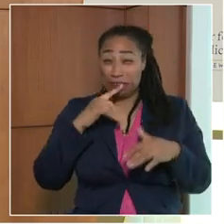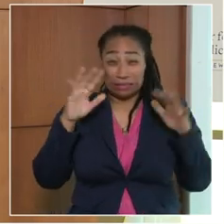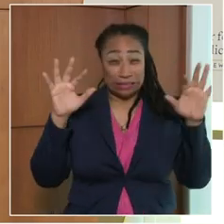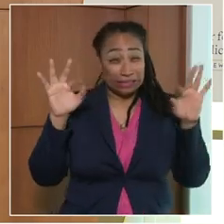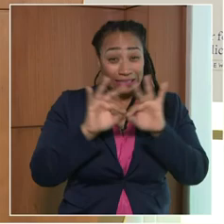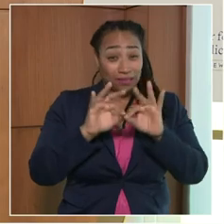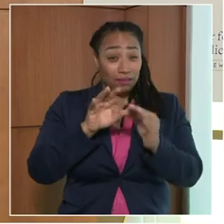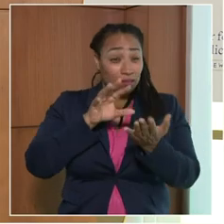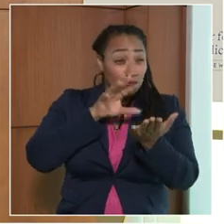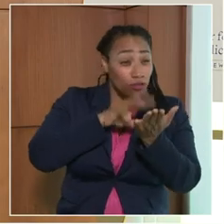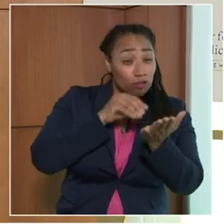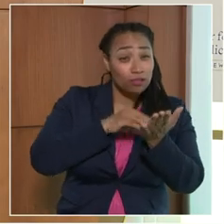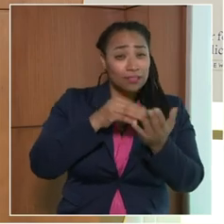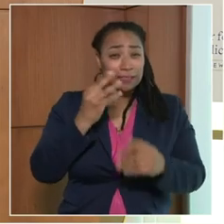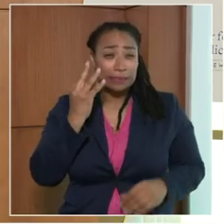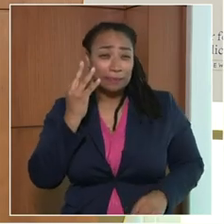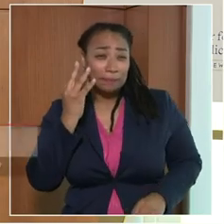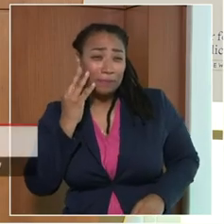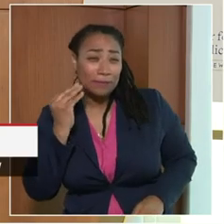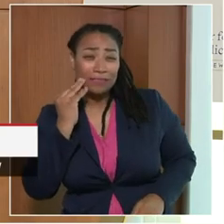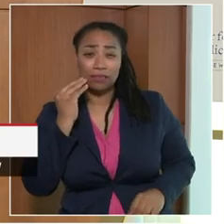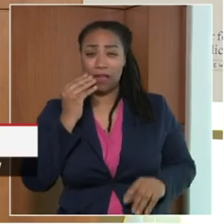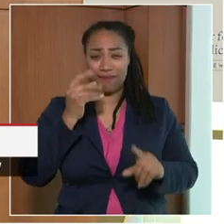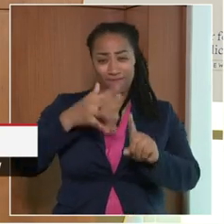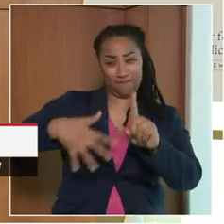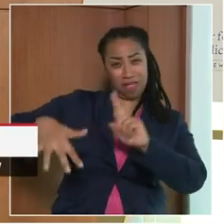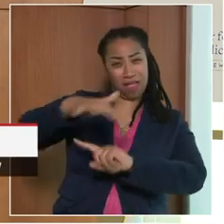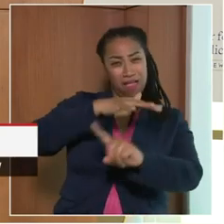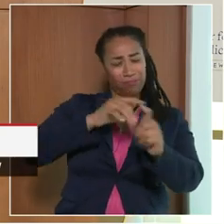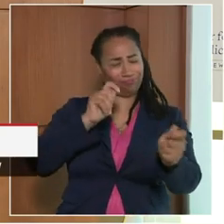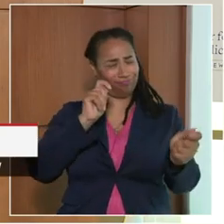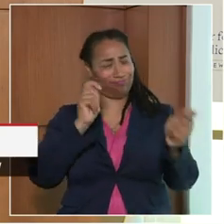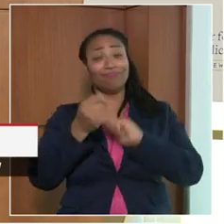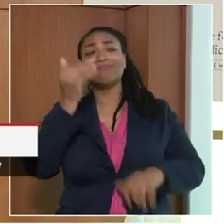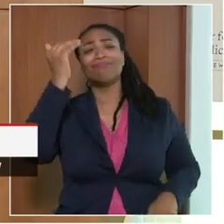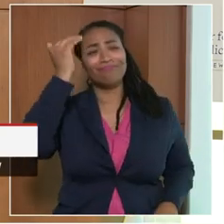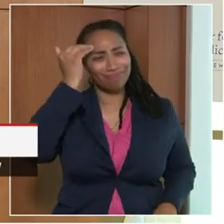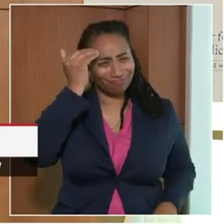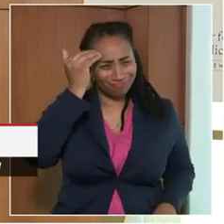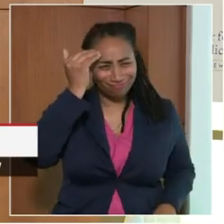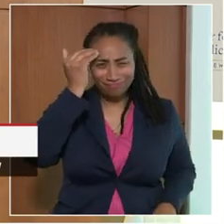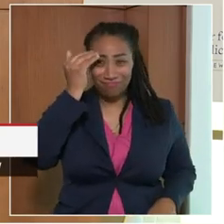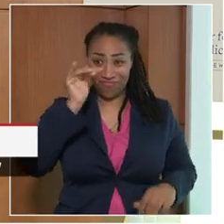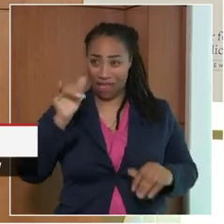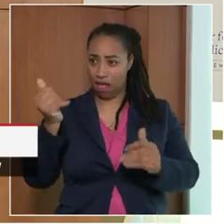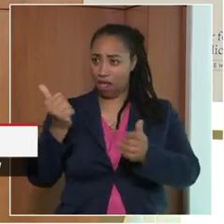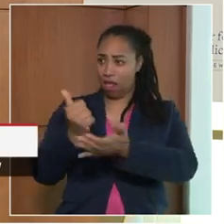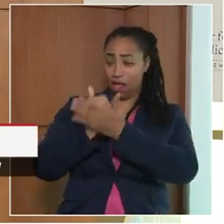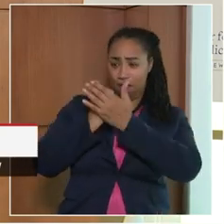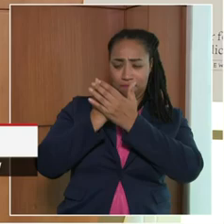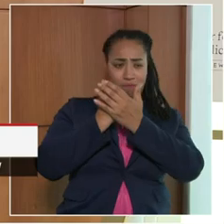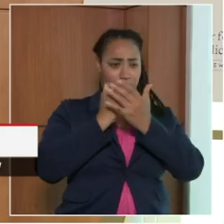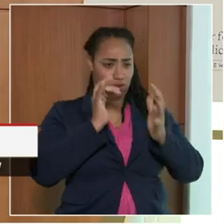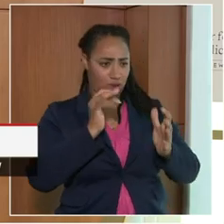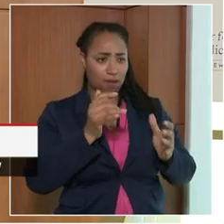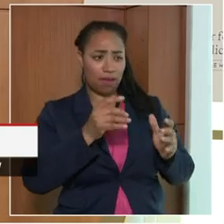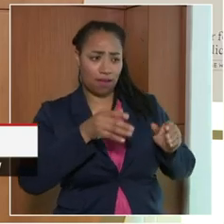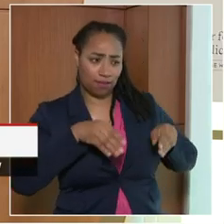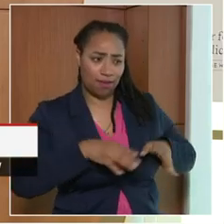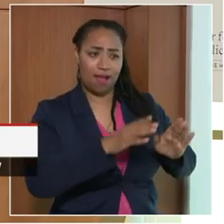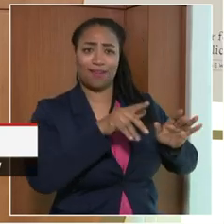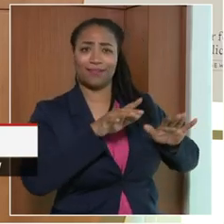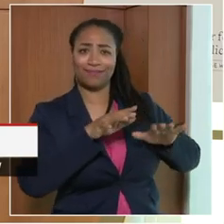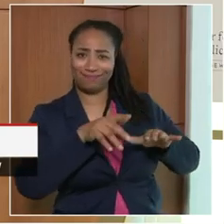cohort, will not only gain new skills, but also contribute to shaping the future of this field